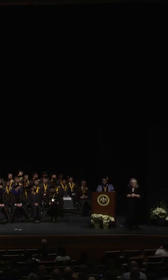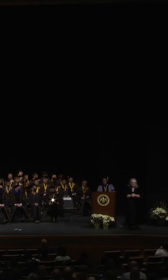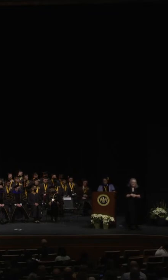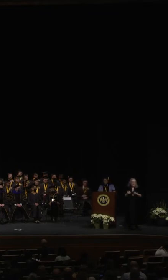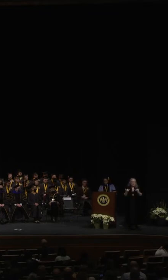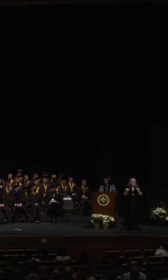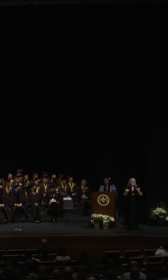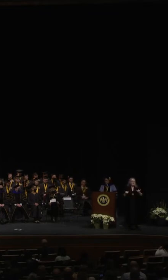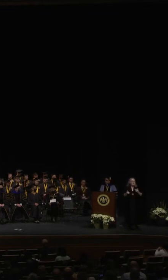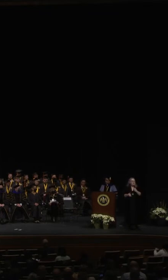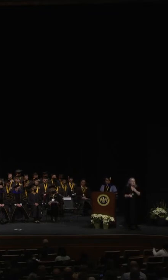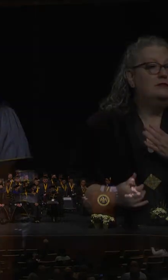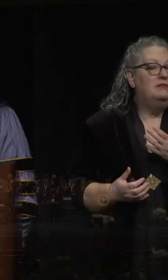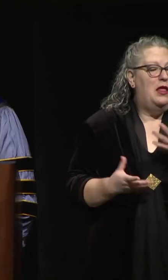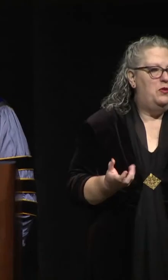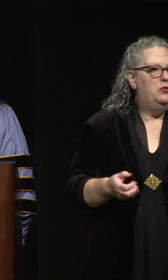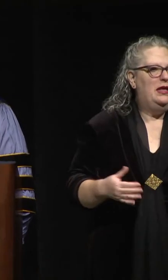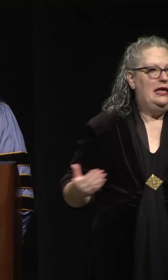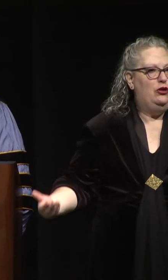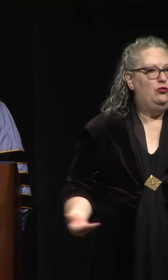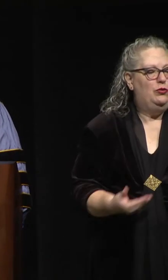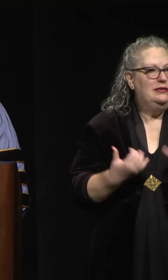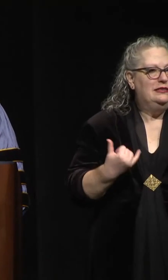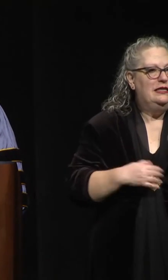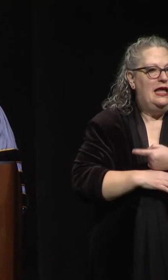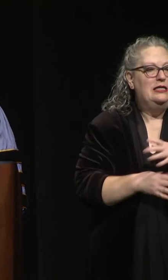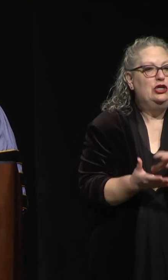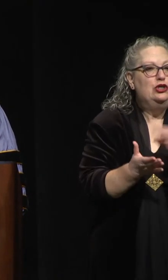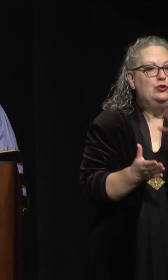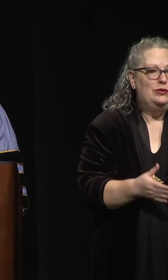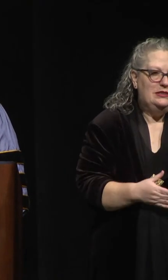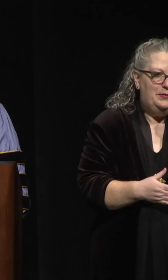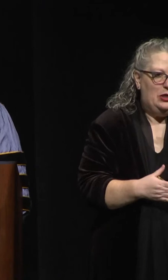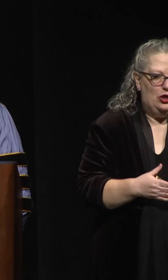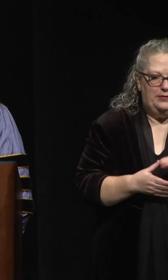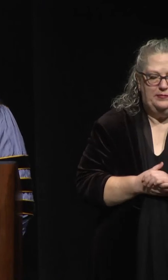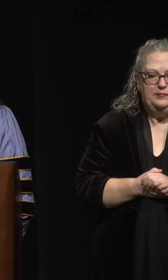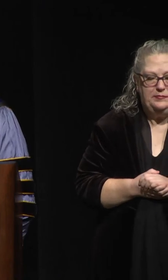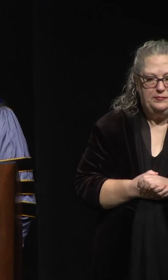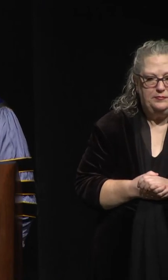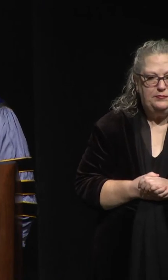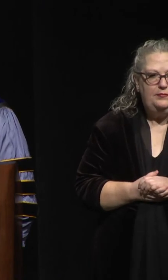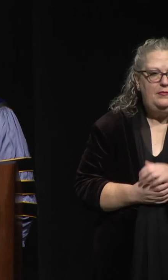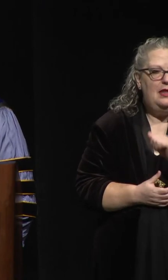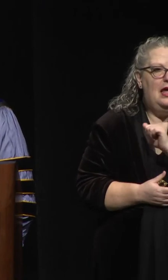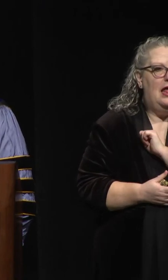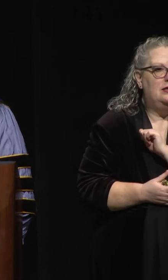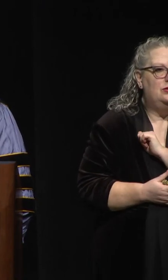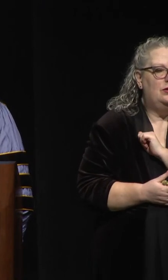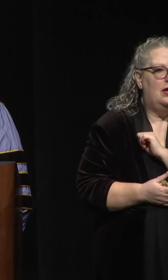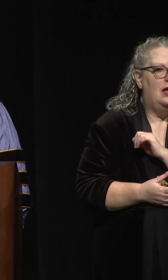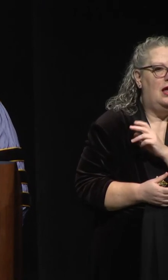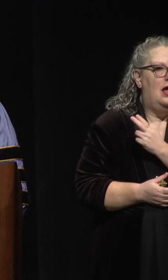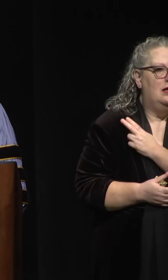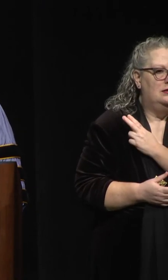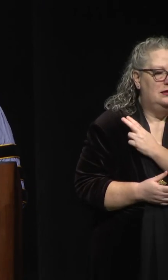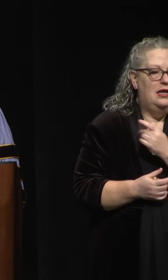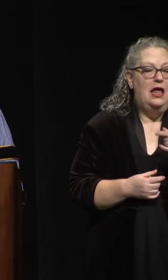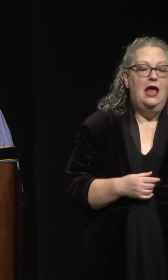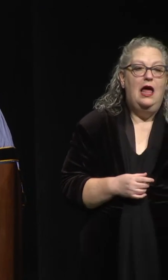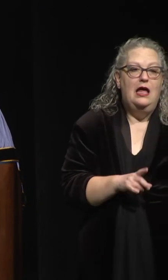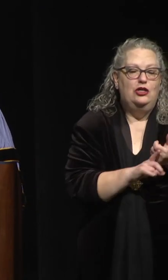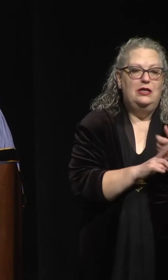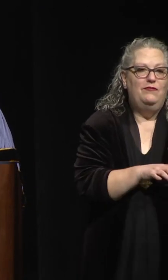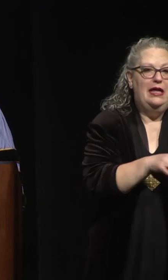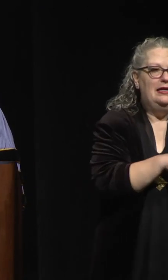I would now like to introduce today's student speaker. Alexandra Humston is